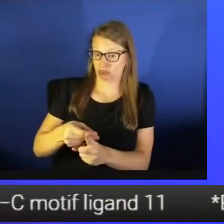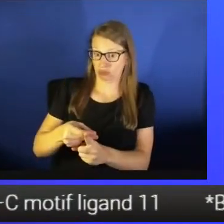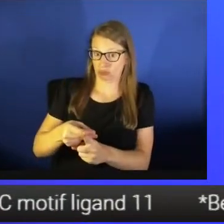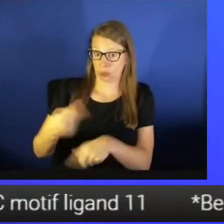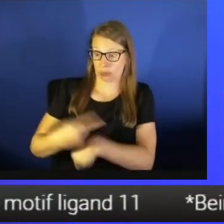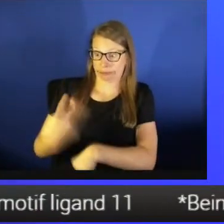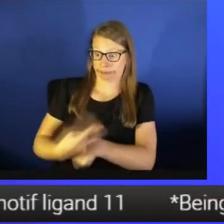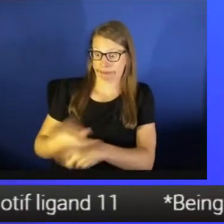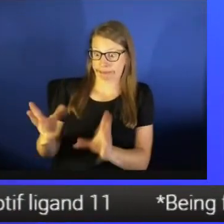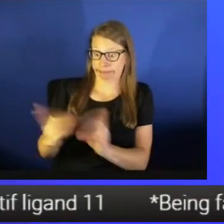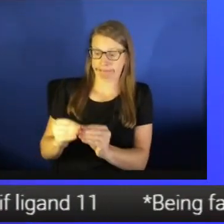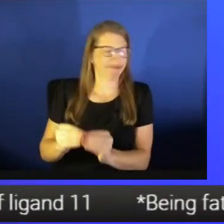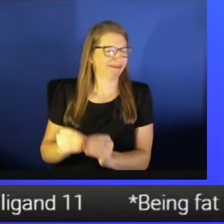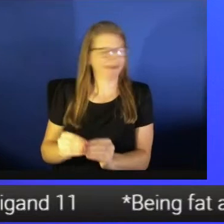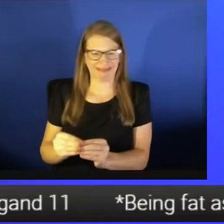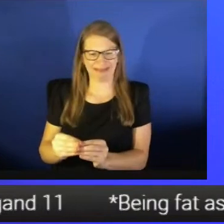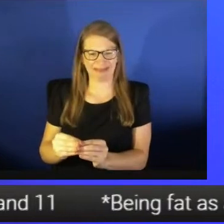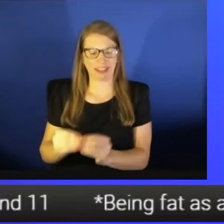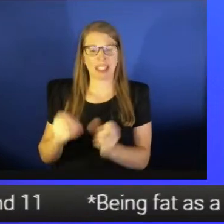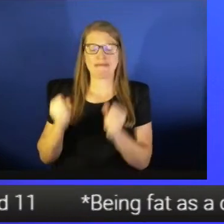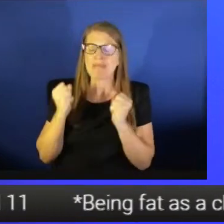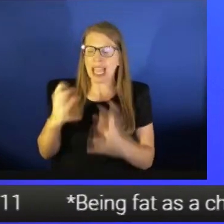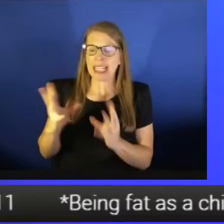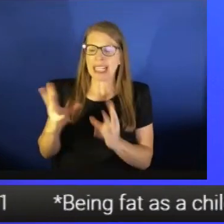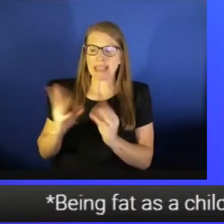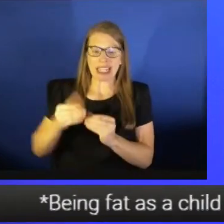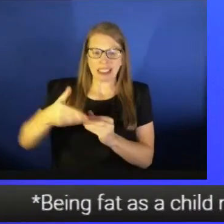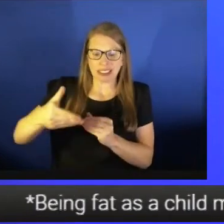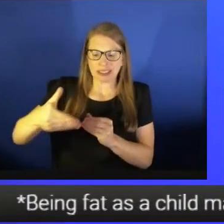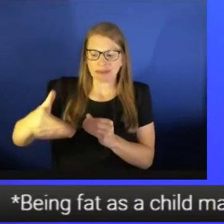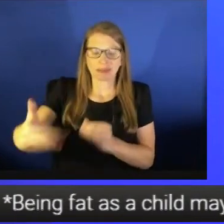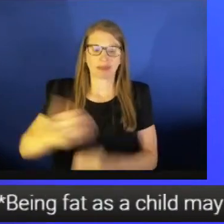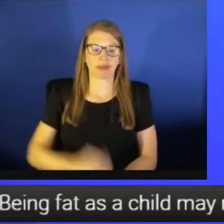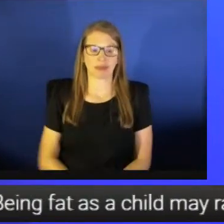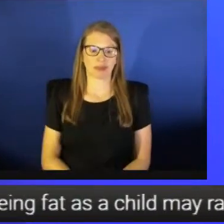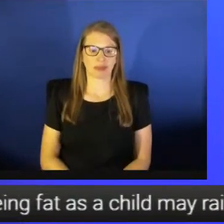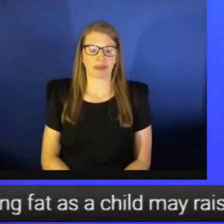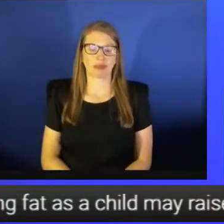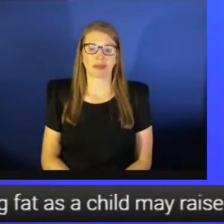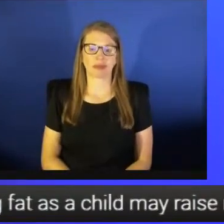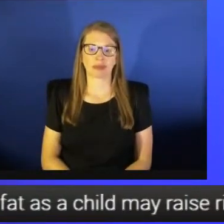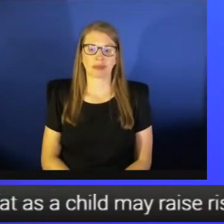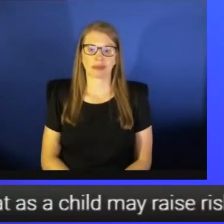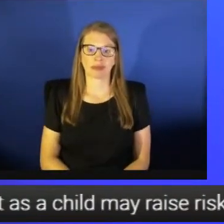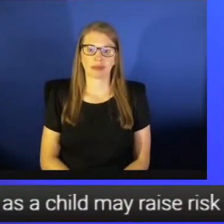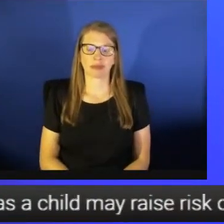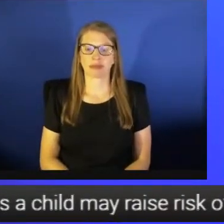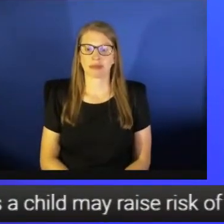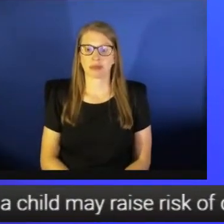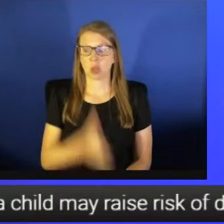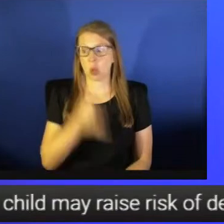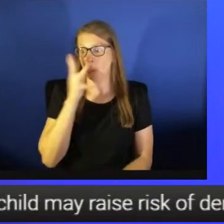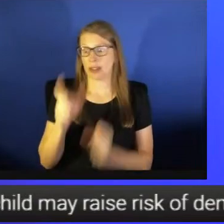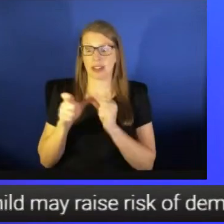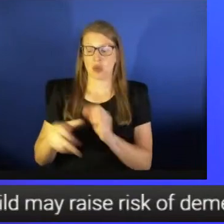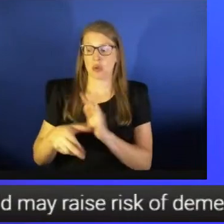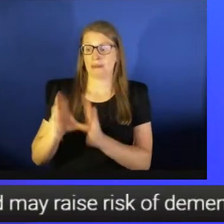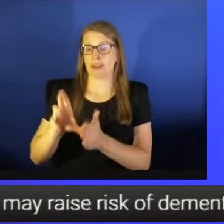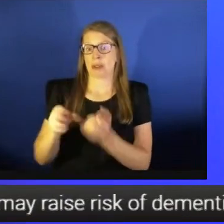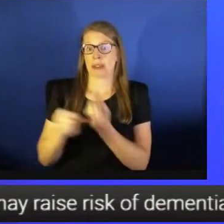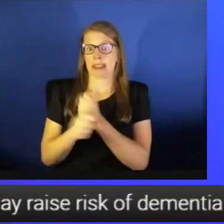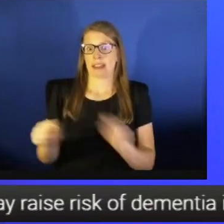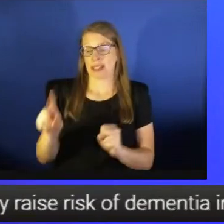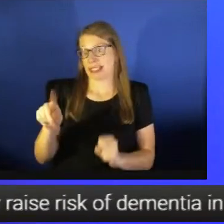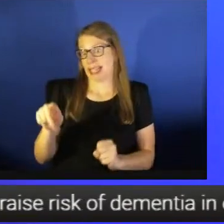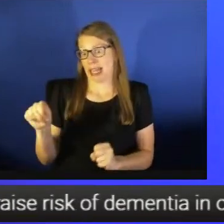We have dozens of meetings because of the pandemic every year, and we'll continue to review this safety data, and it'll be in